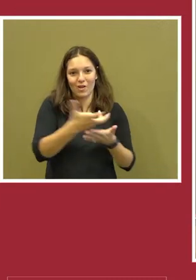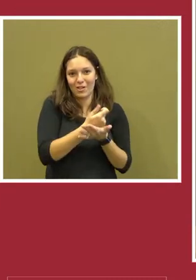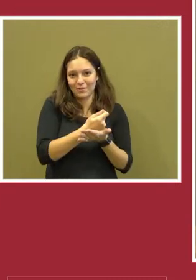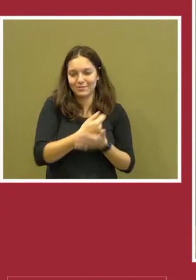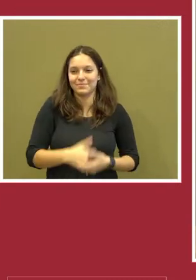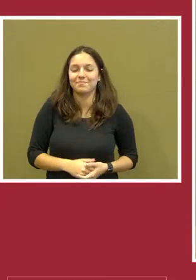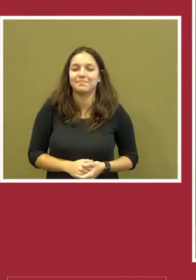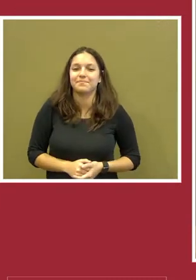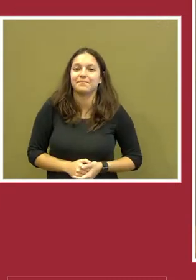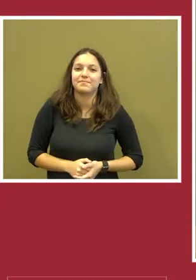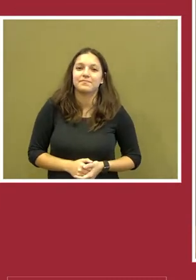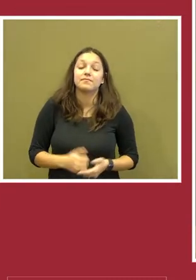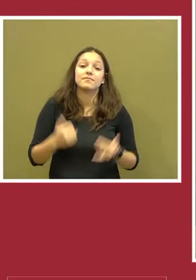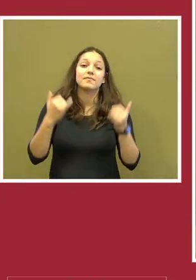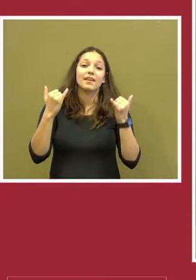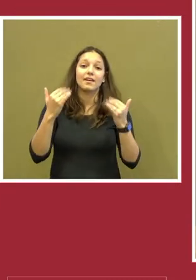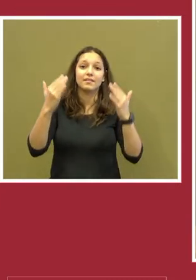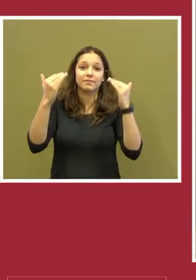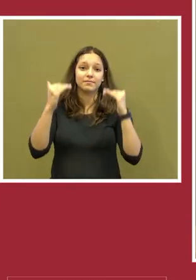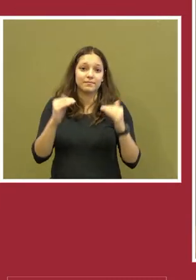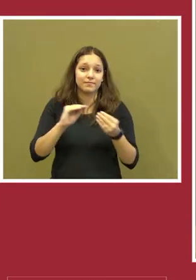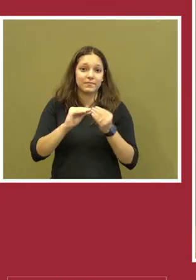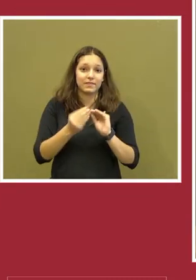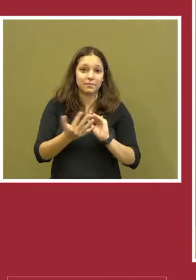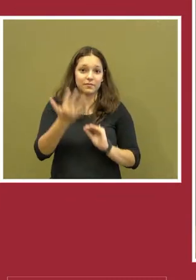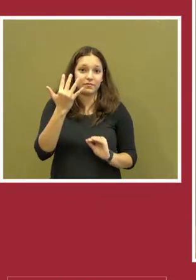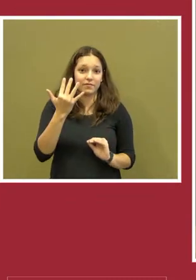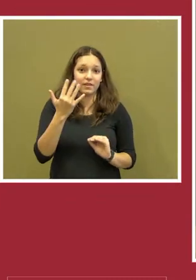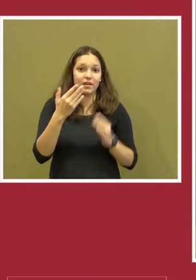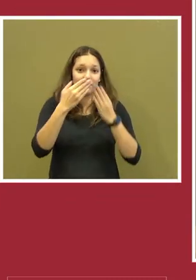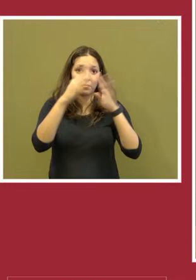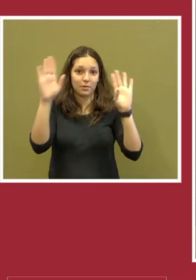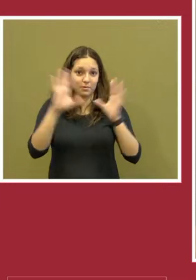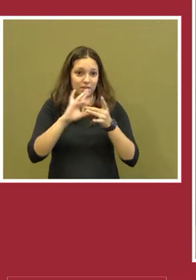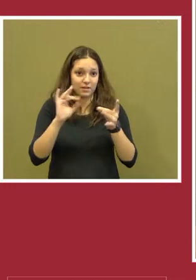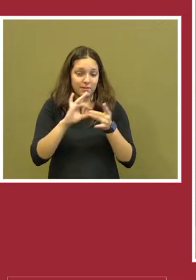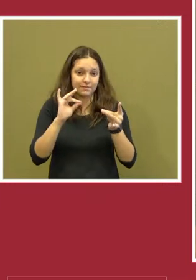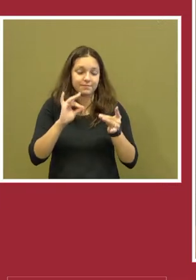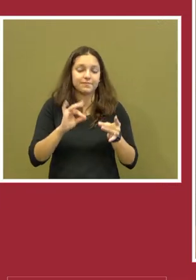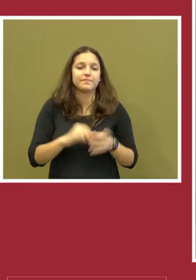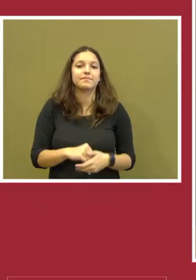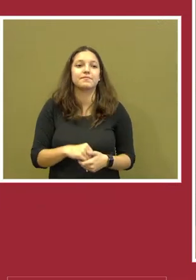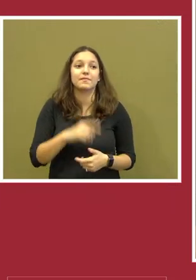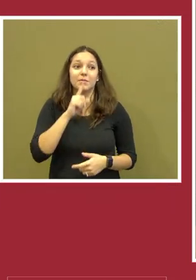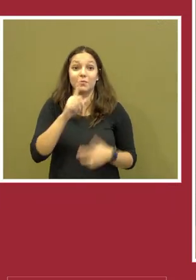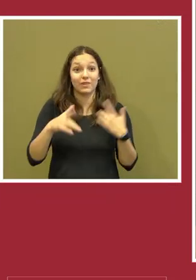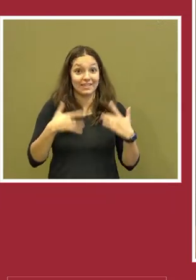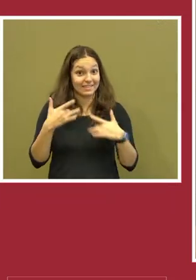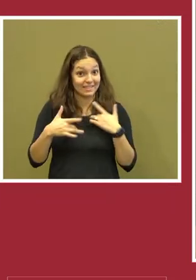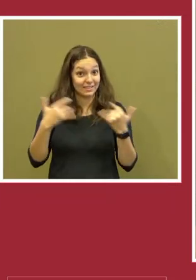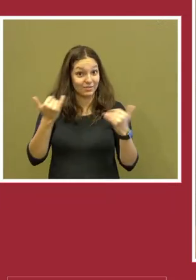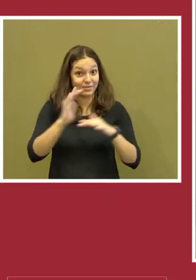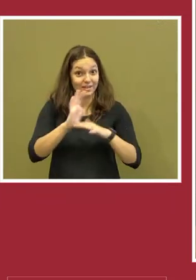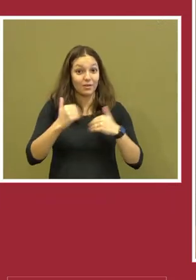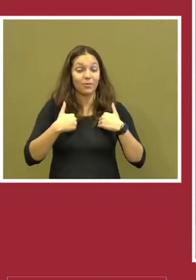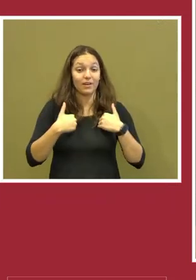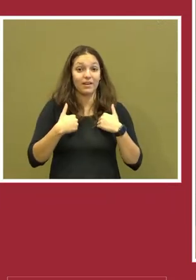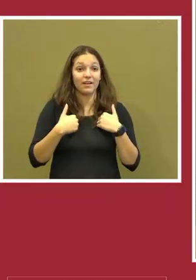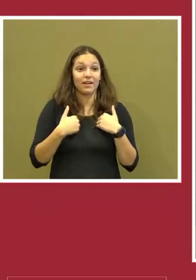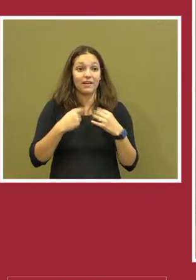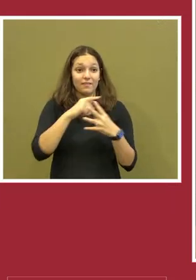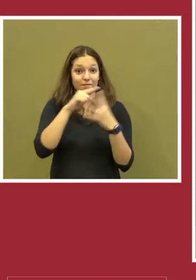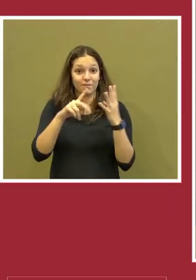We're gonna now move into item number 5, which is public comment. And I'm really excited tonight because we actually have